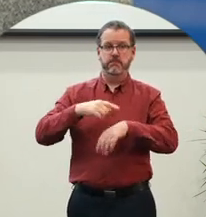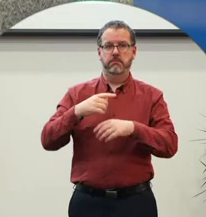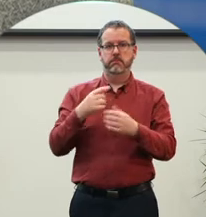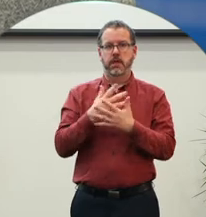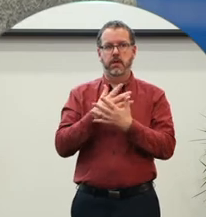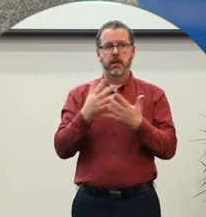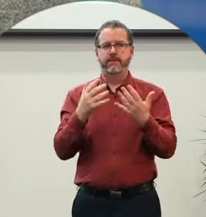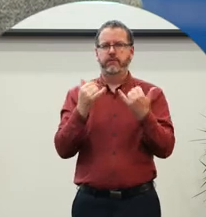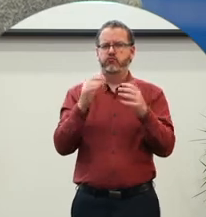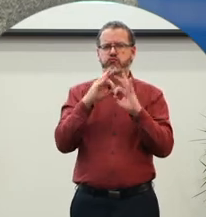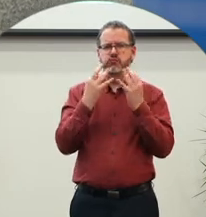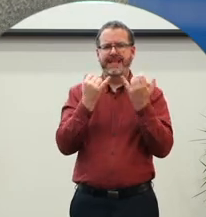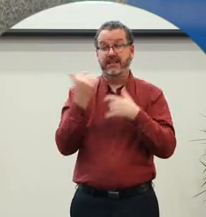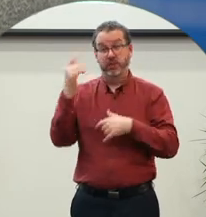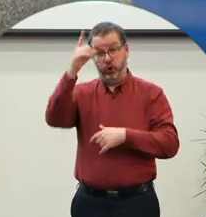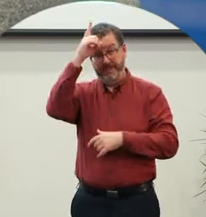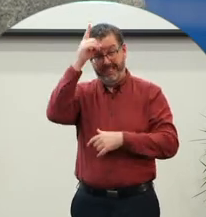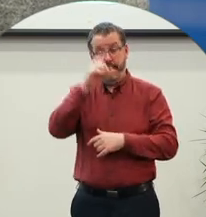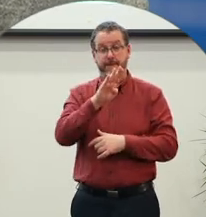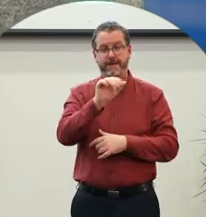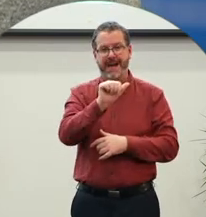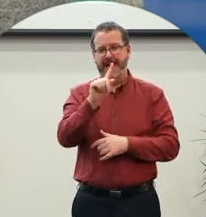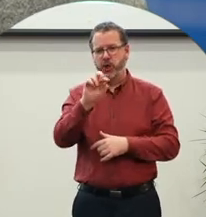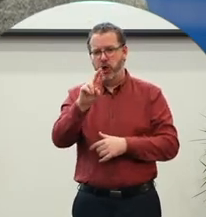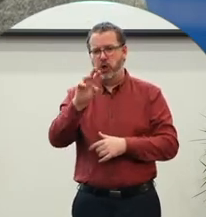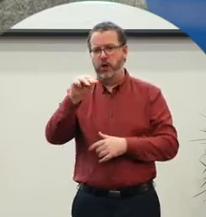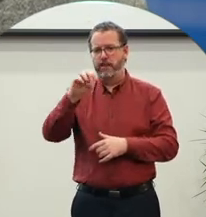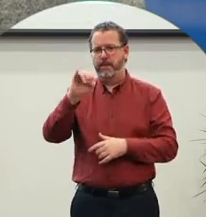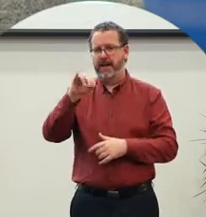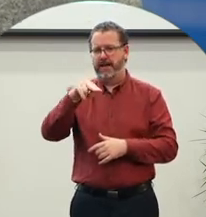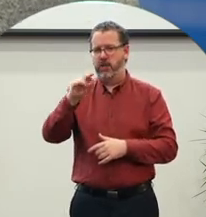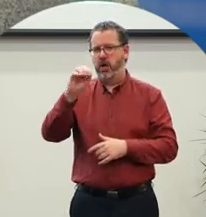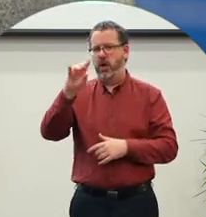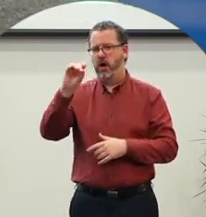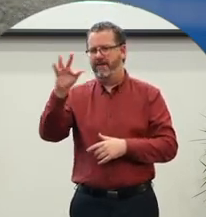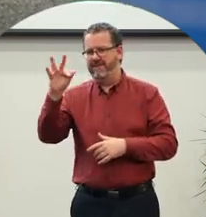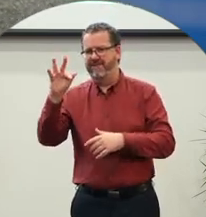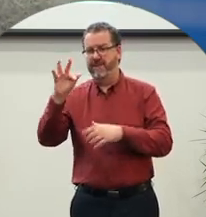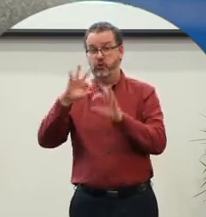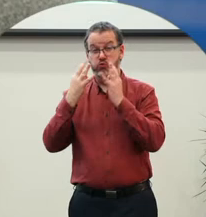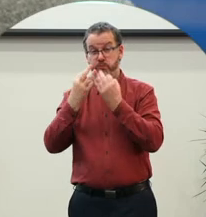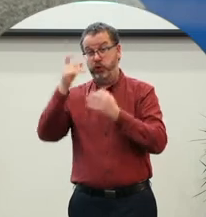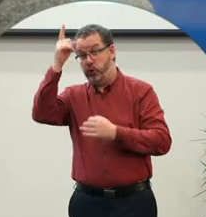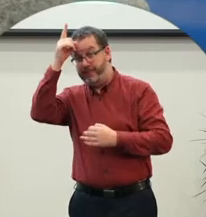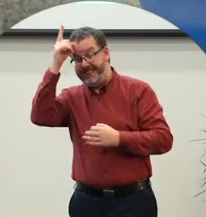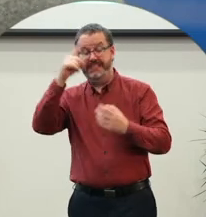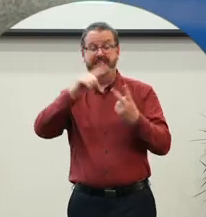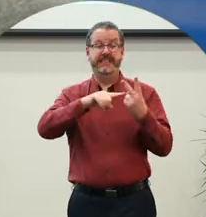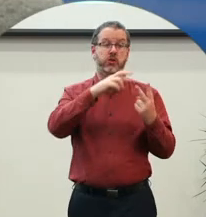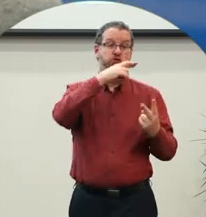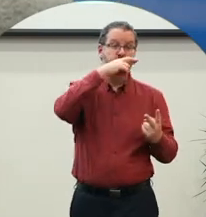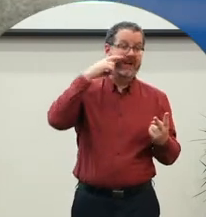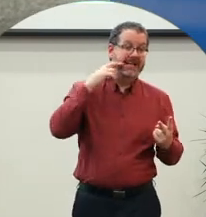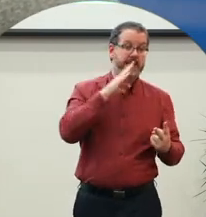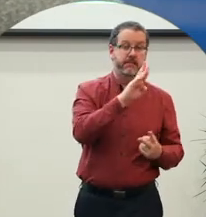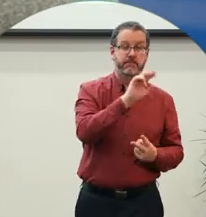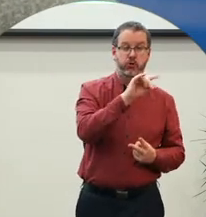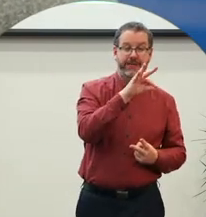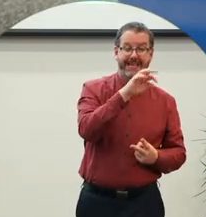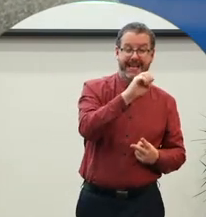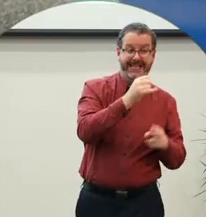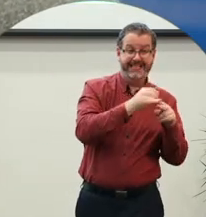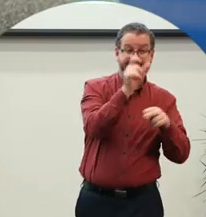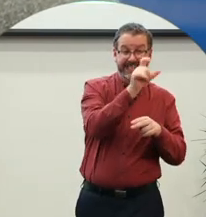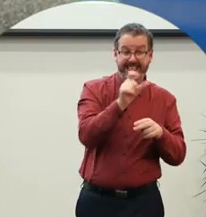Bader-Meinhof group in Germany, Red Brigades in Italy, and you see this kind of, where do you stand? Are you just a dinner party socialist? Are you